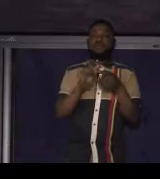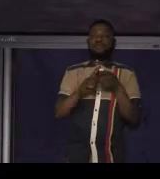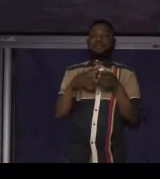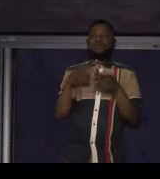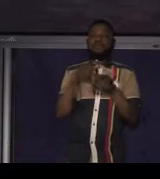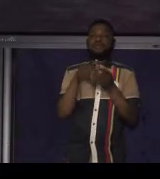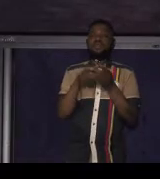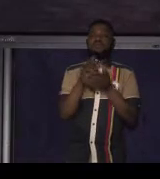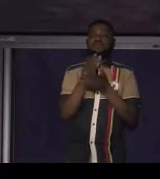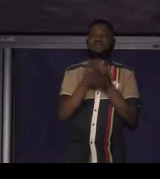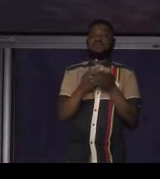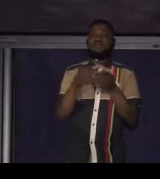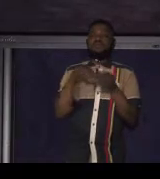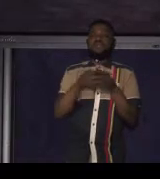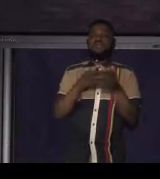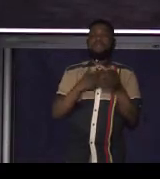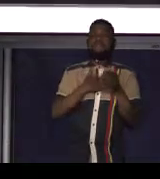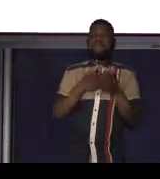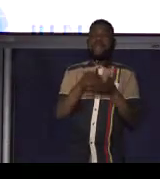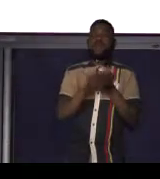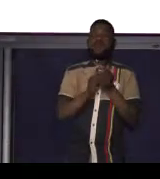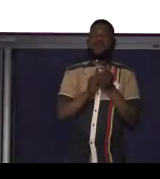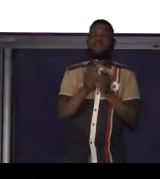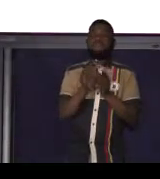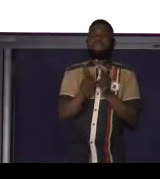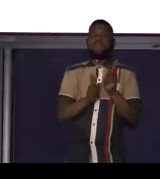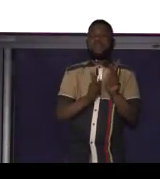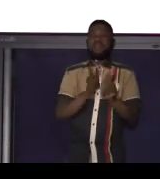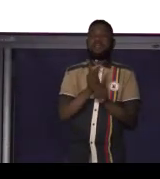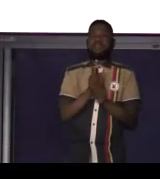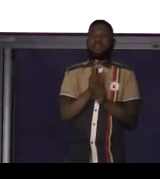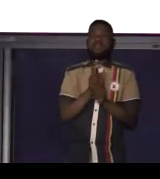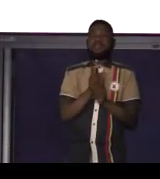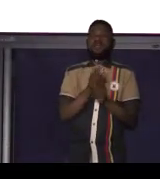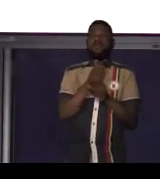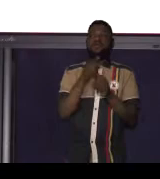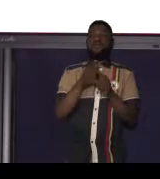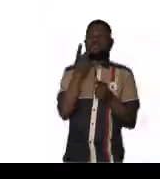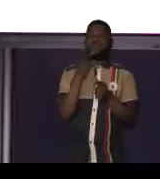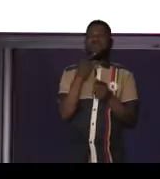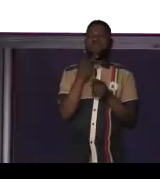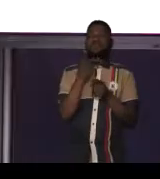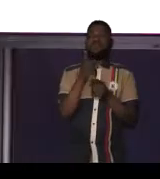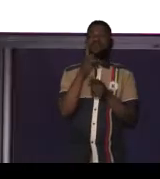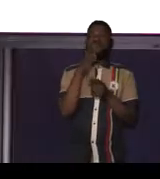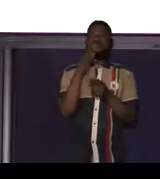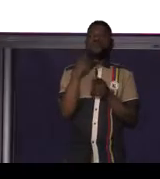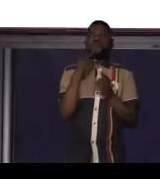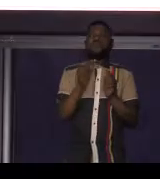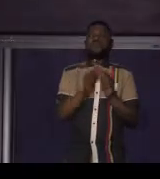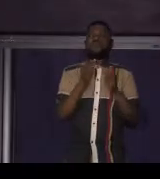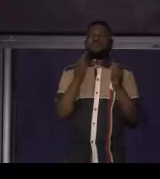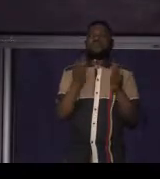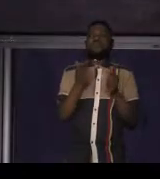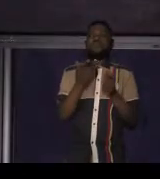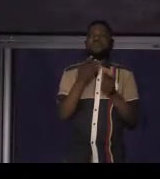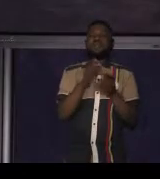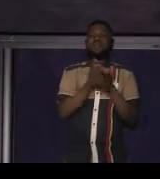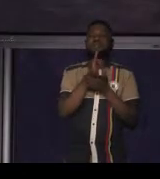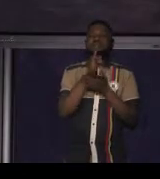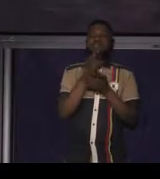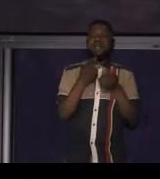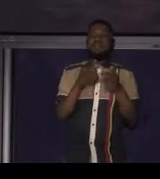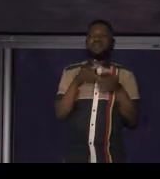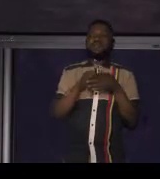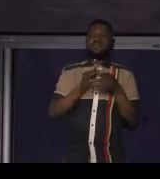we move on to the segment, In My Own Planet, In My Planet. Let's see one of the great